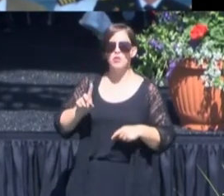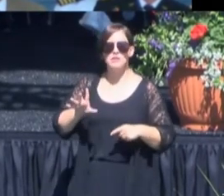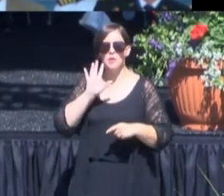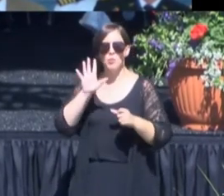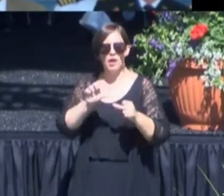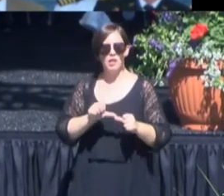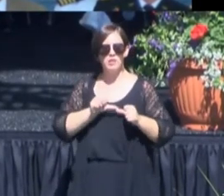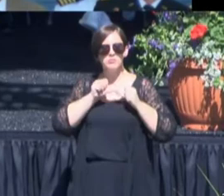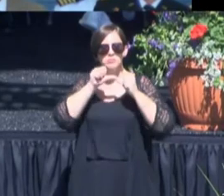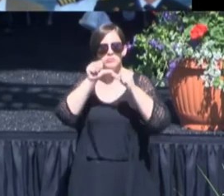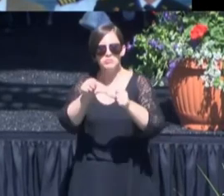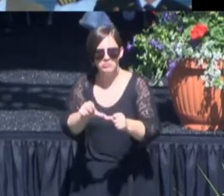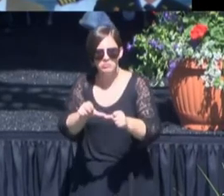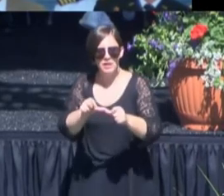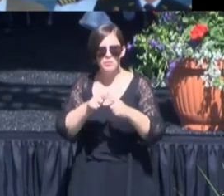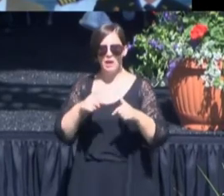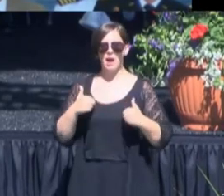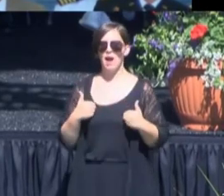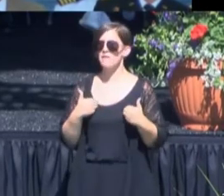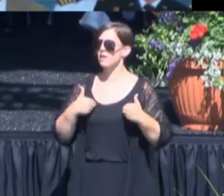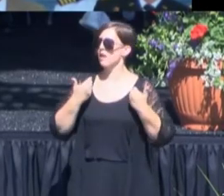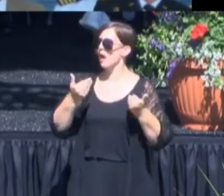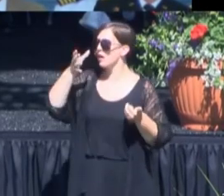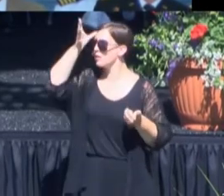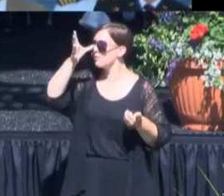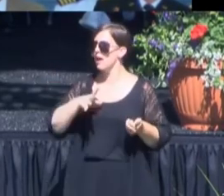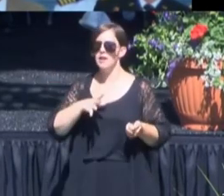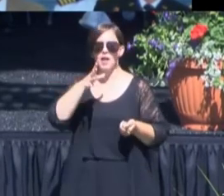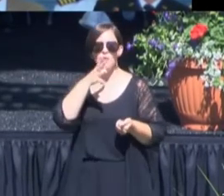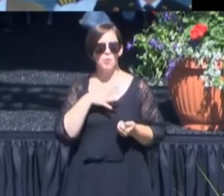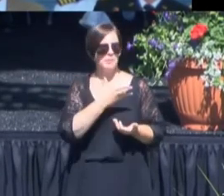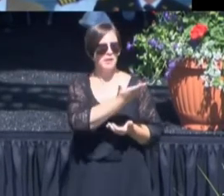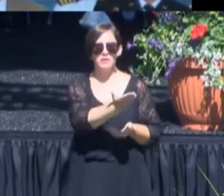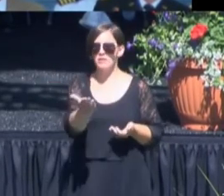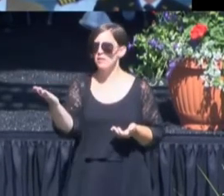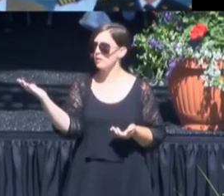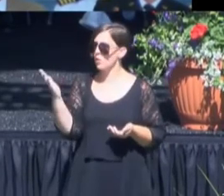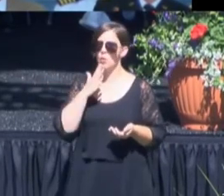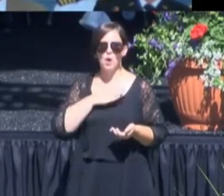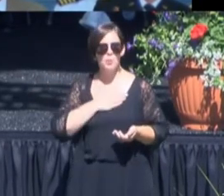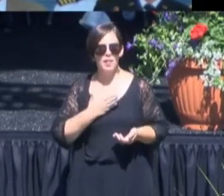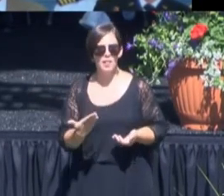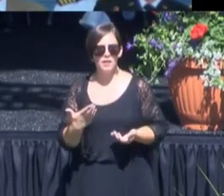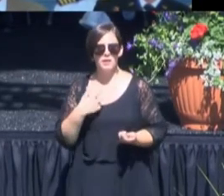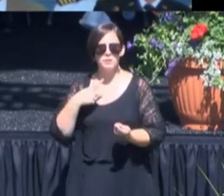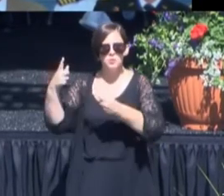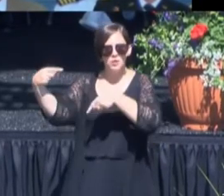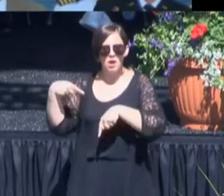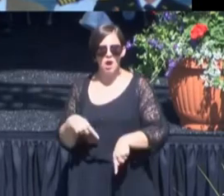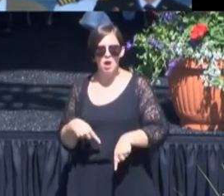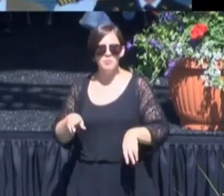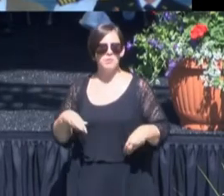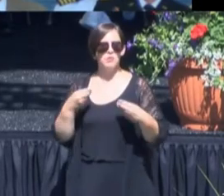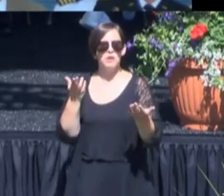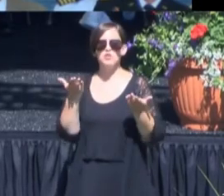exist is if we raise young men and women like this who are willing to commit themselves to serve others, to serve their